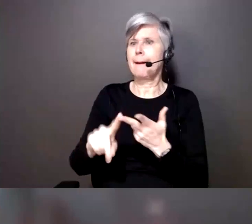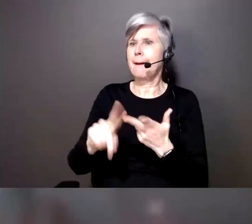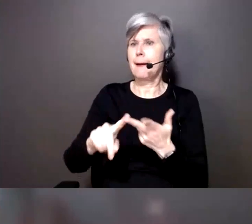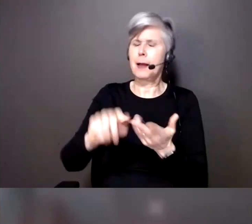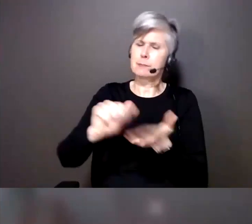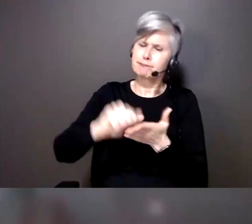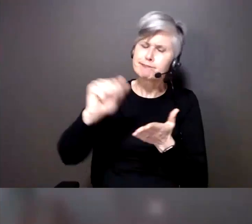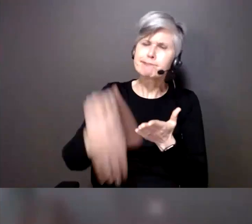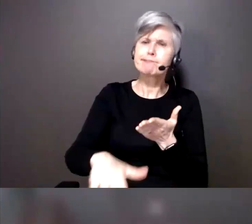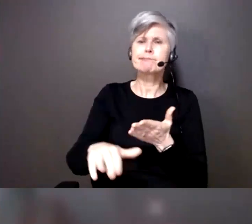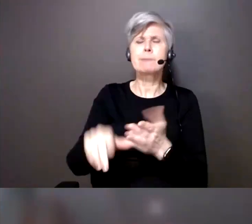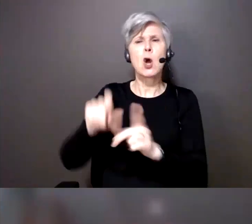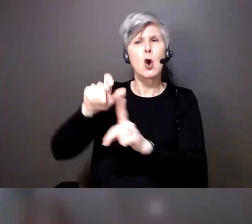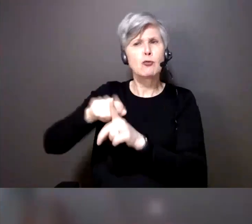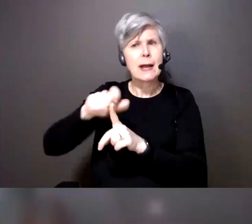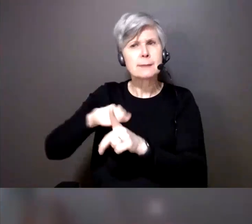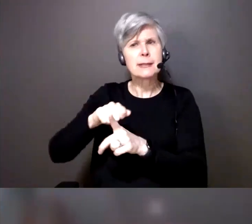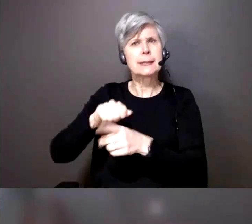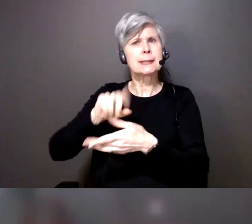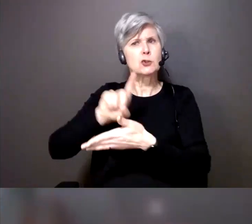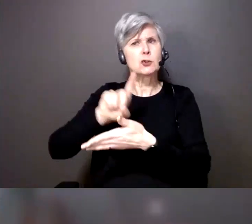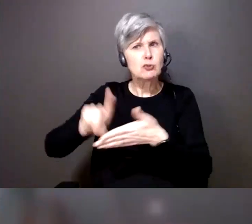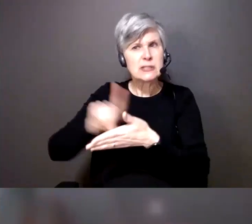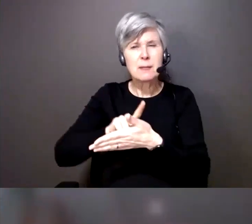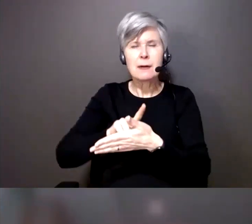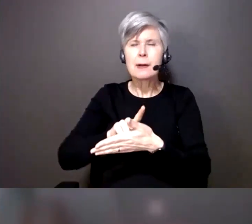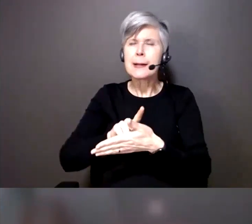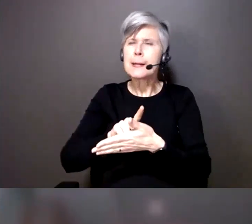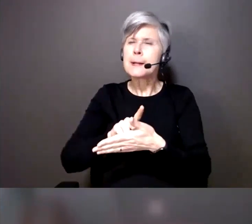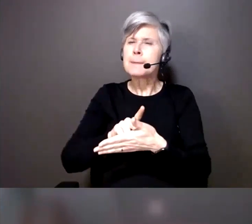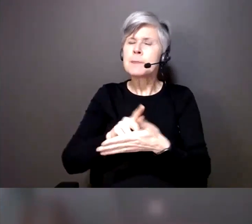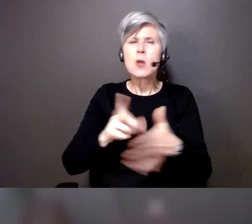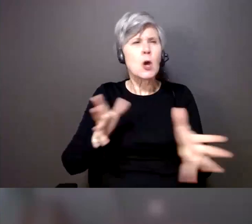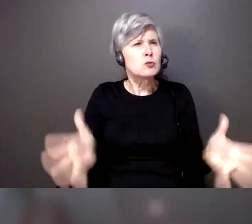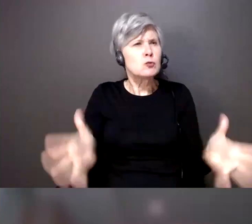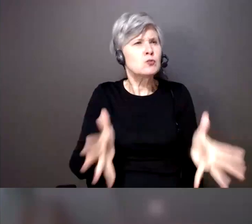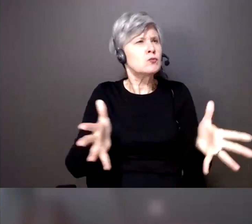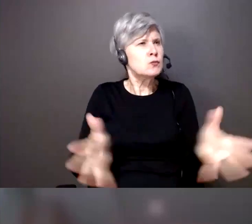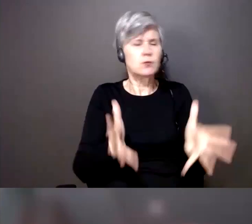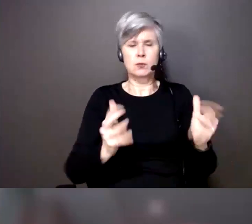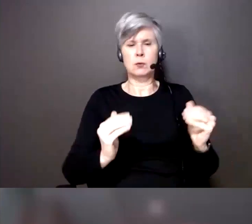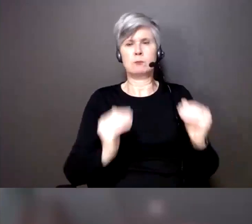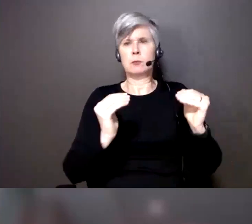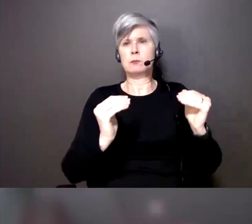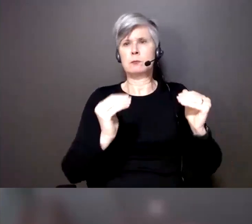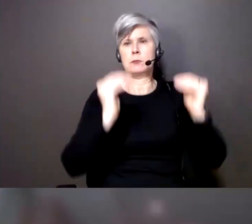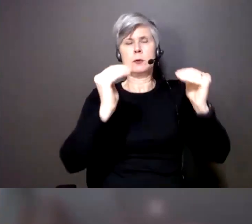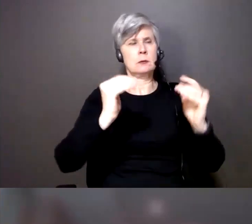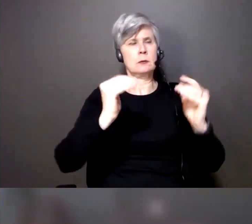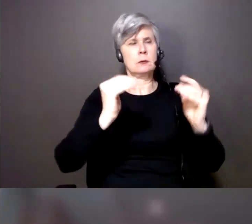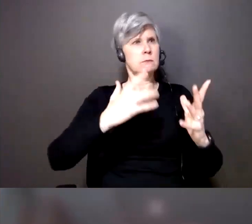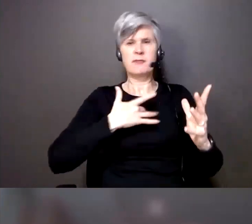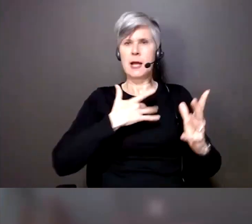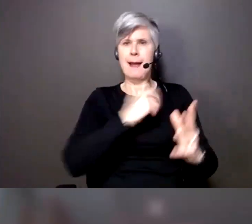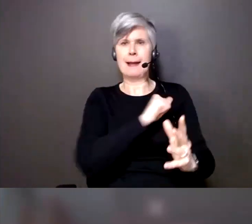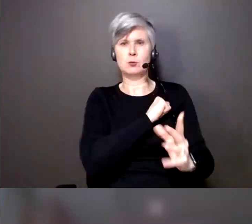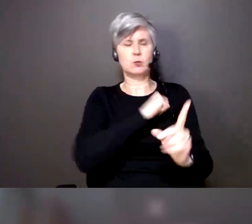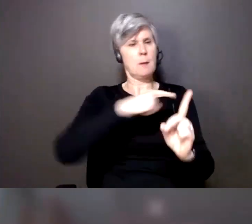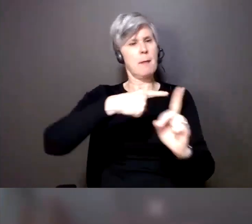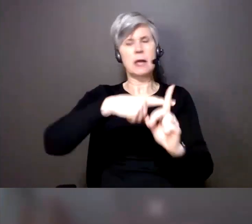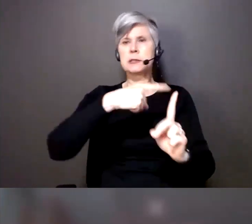creating that positive culture that is going to make everybody feel valued and give them